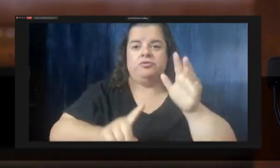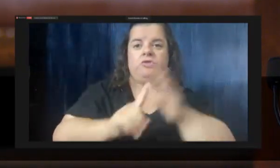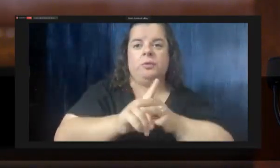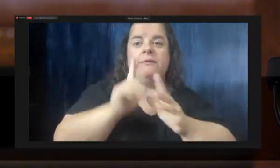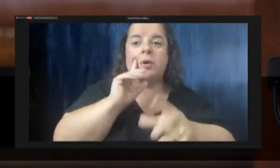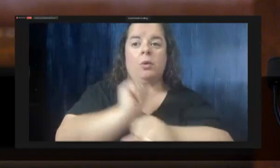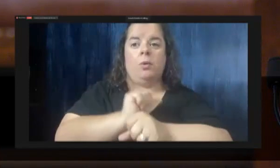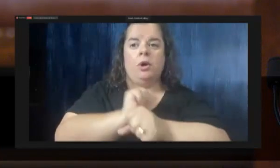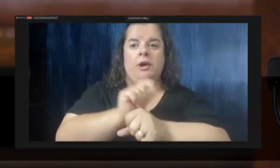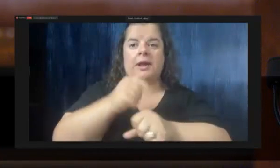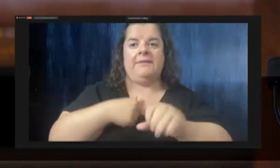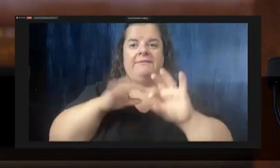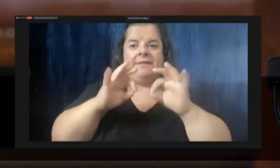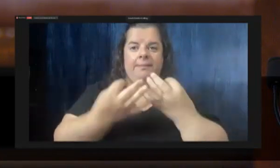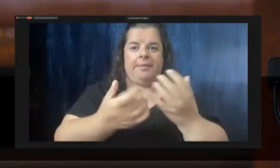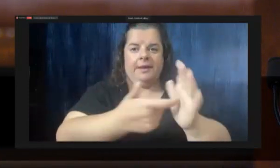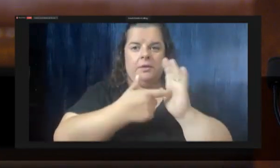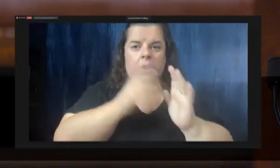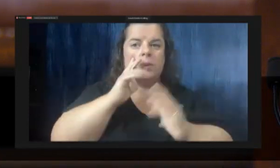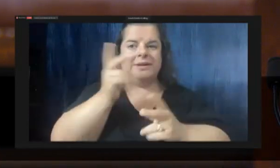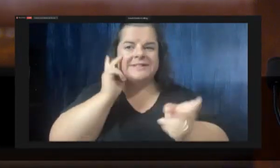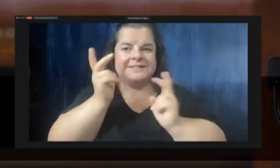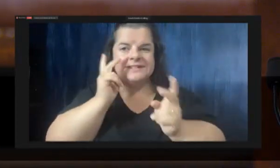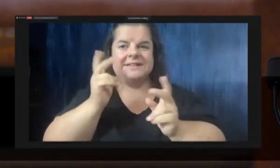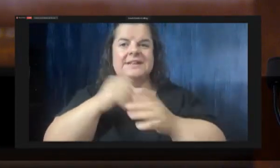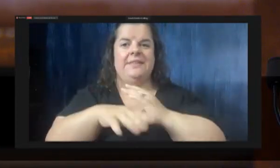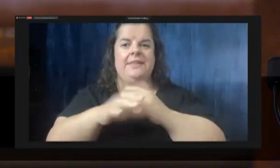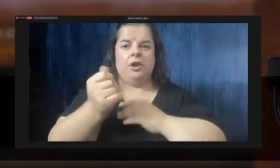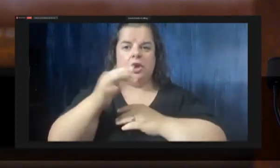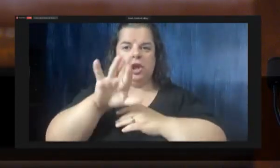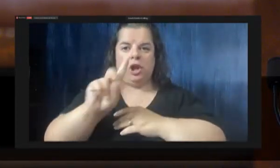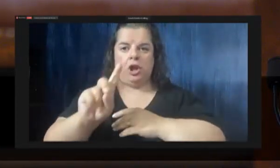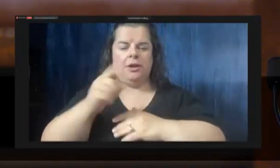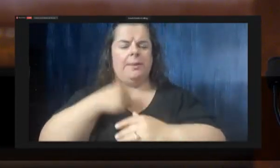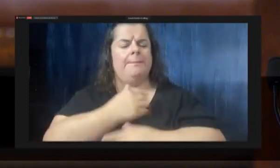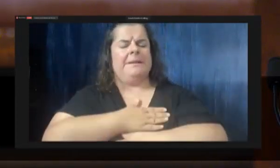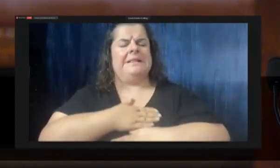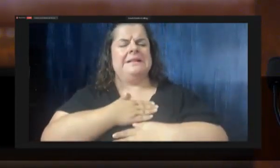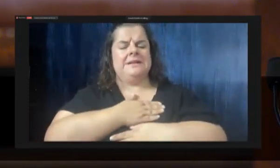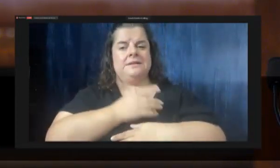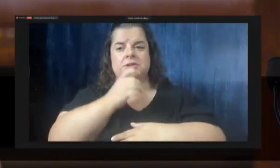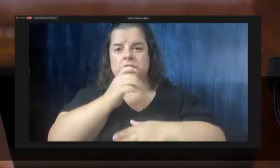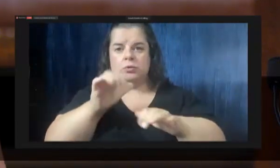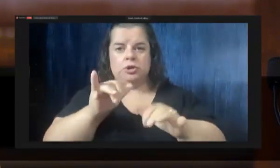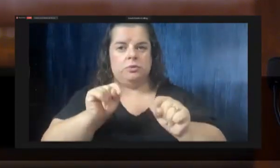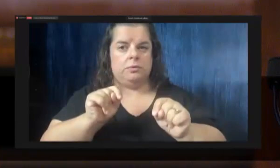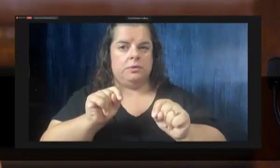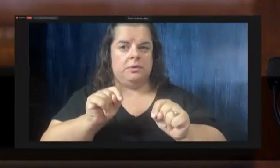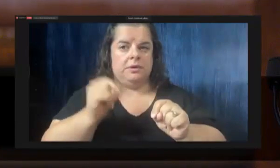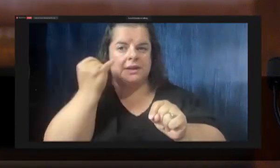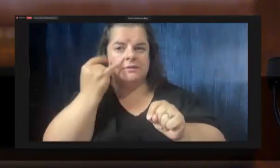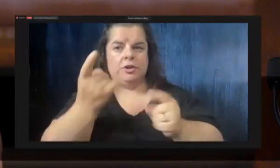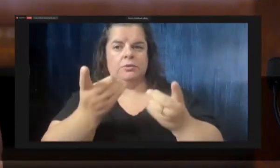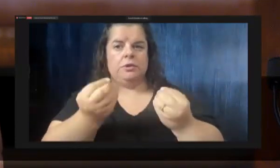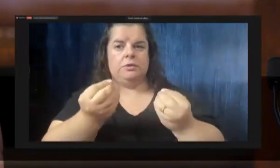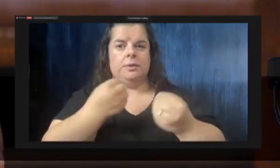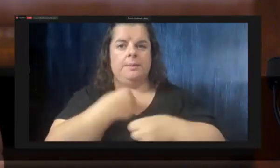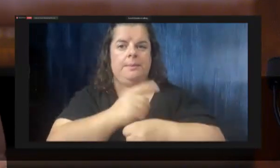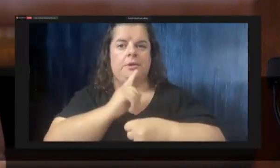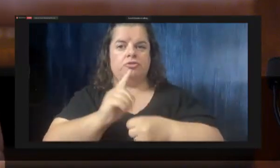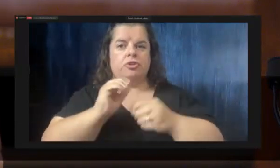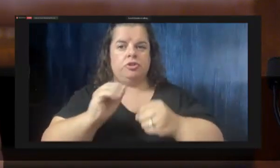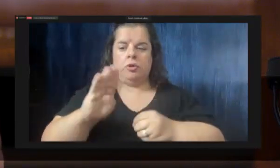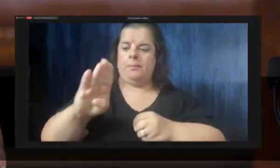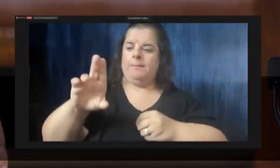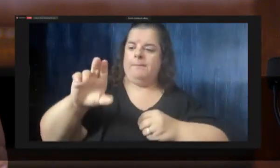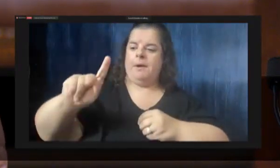family obligations are going to see this in their yards. I urge you, please do not do this. If you do it, make sure there are no bucks killed and